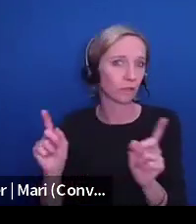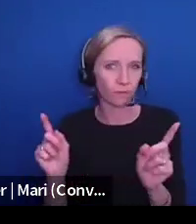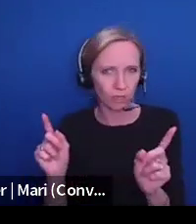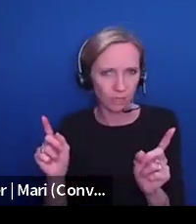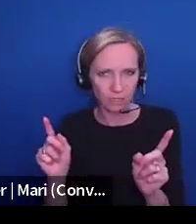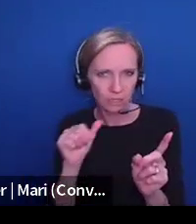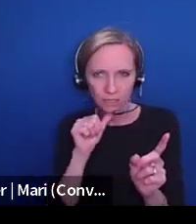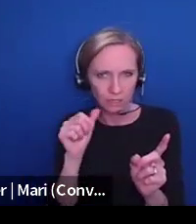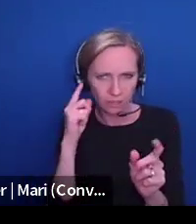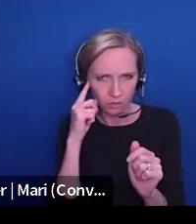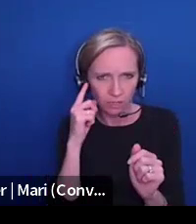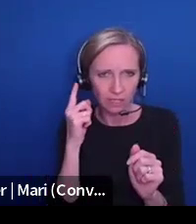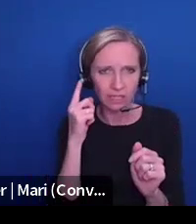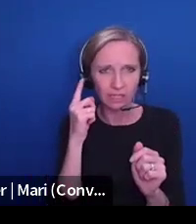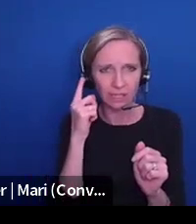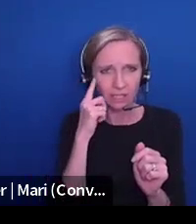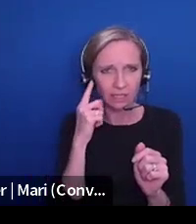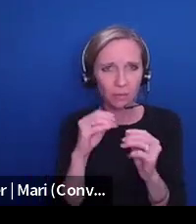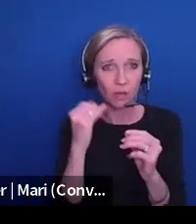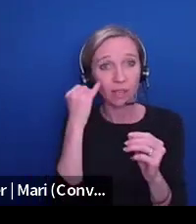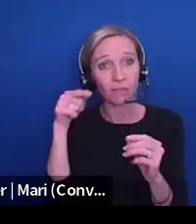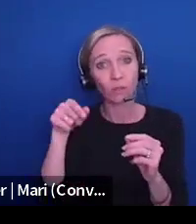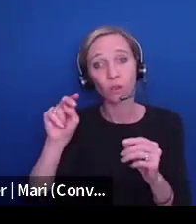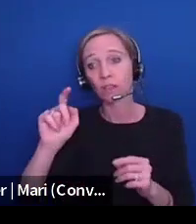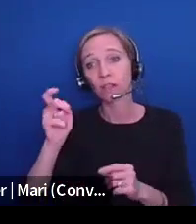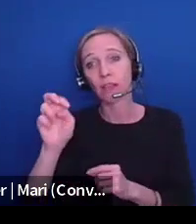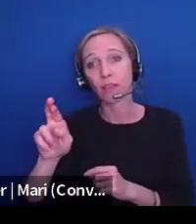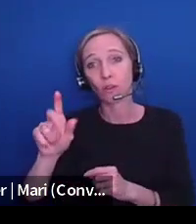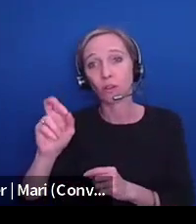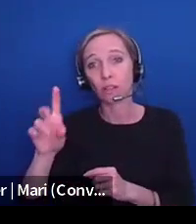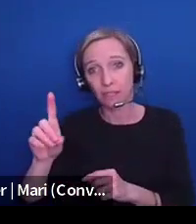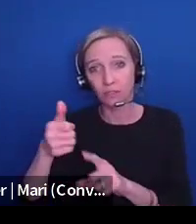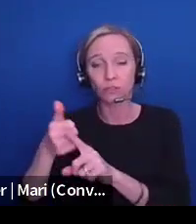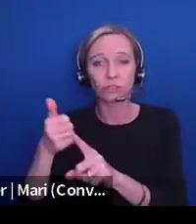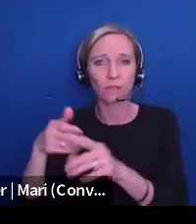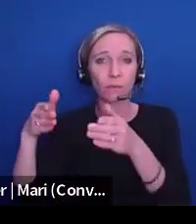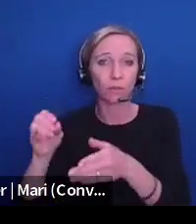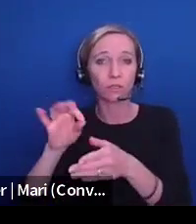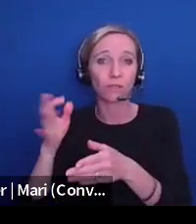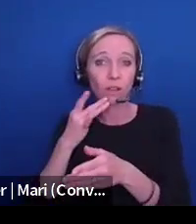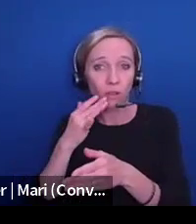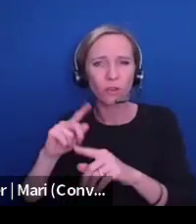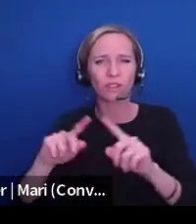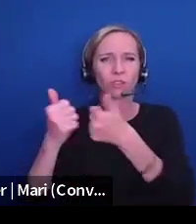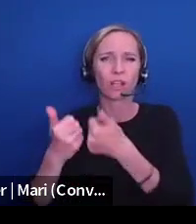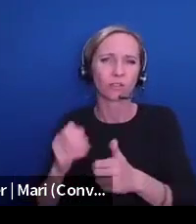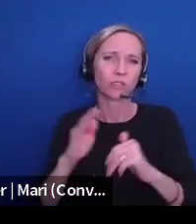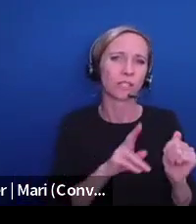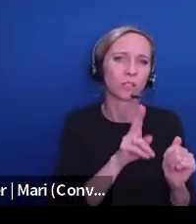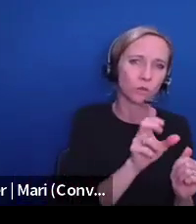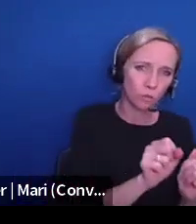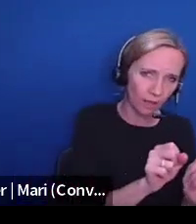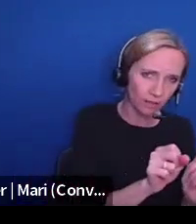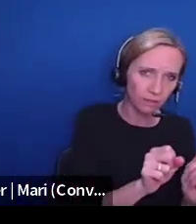It's just like what we're saying is that if you're in the Netherlands and you're a person of color, you have different challenges as if you're in the US,